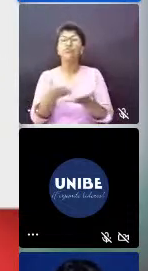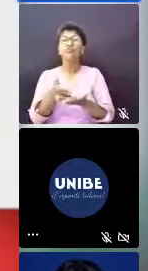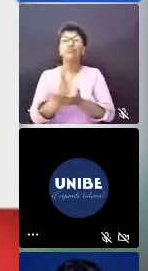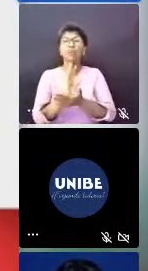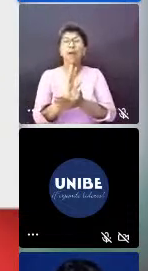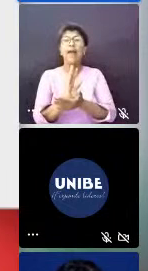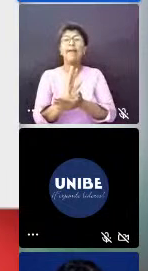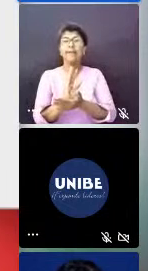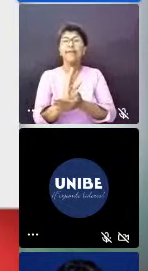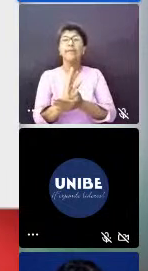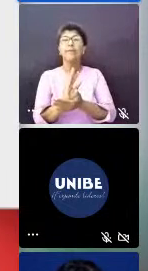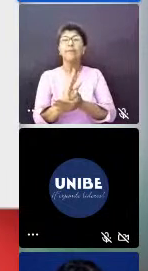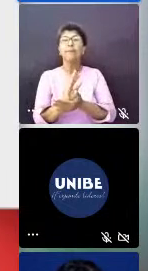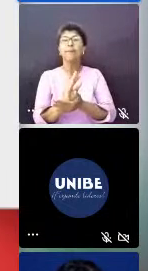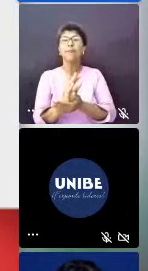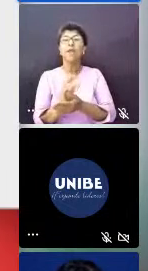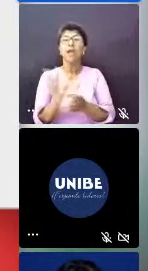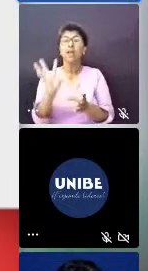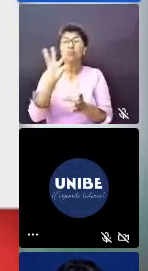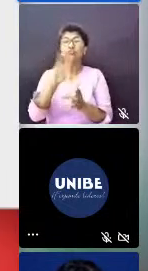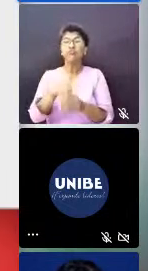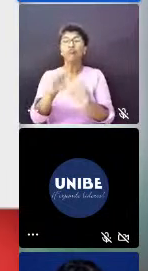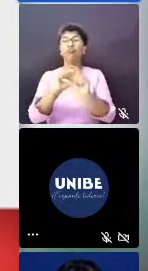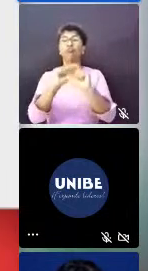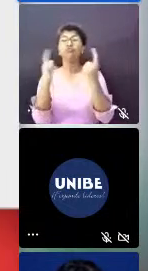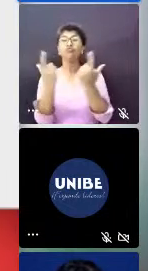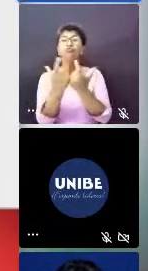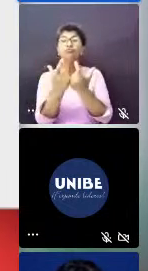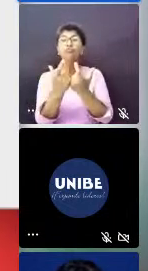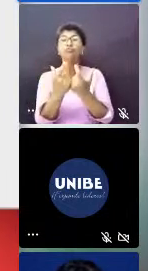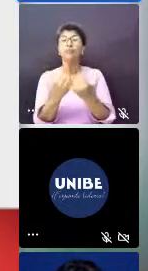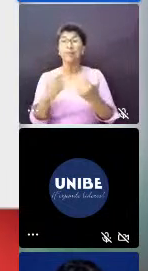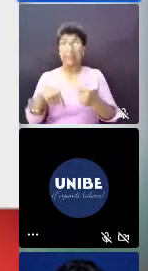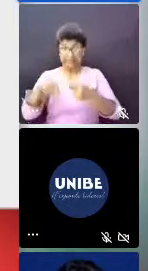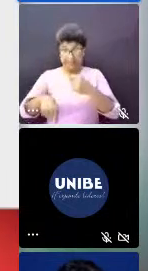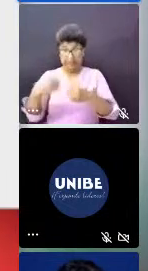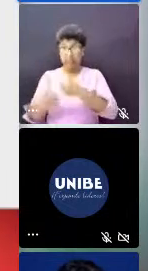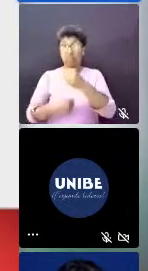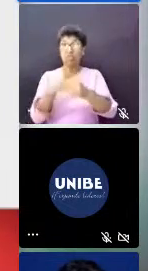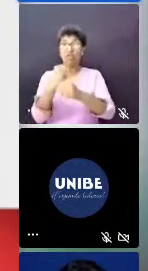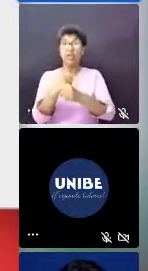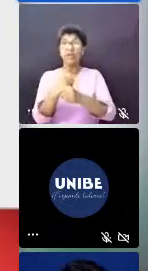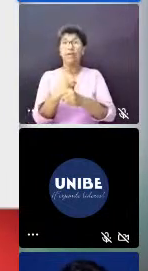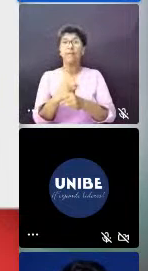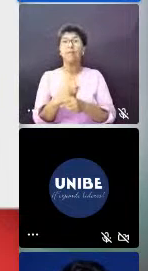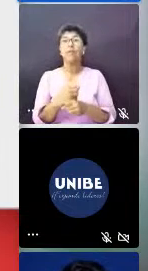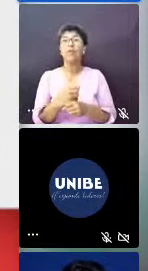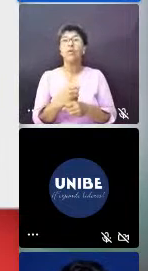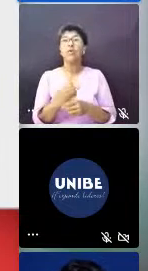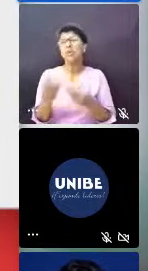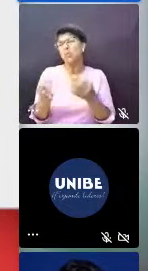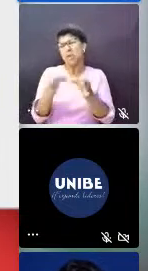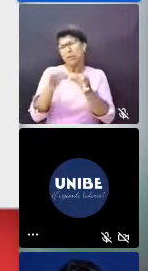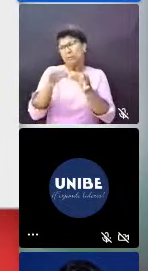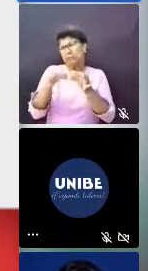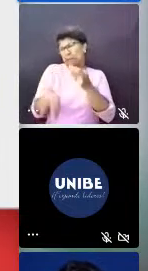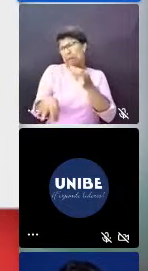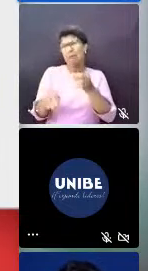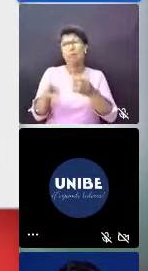and social inclusion. And this year, actually, we can do it in a really simple way